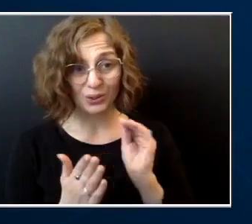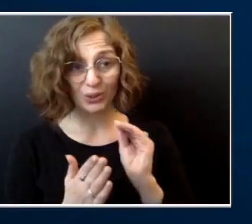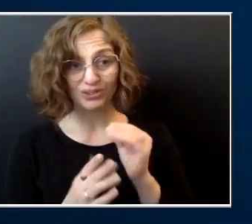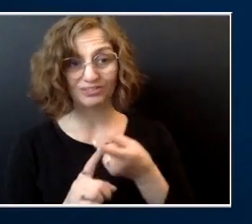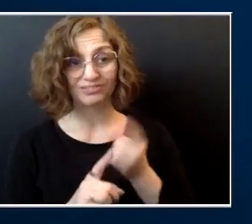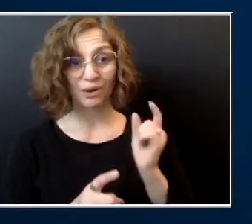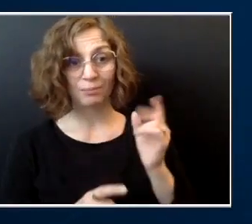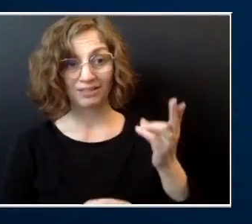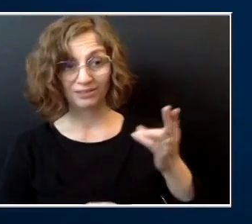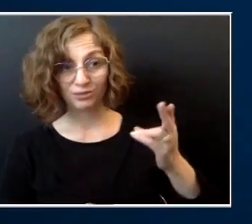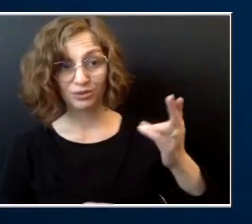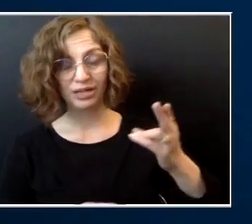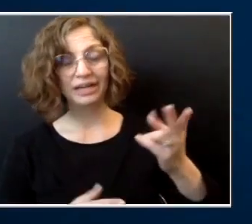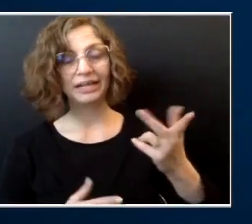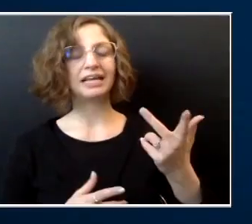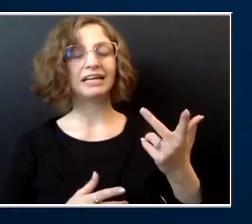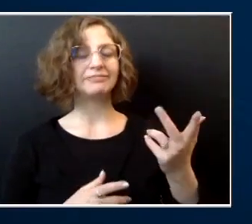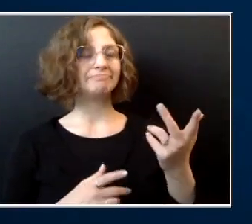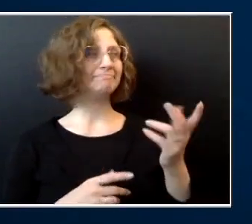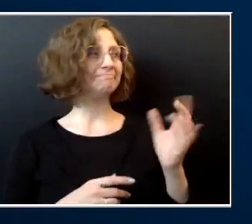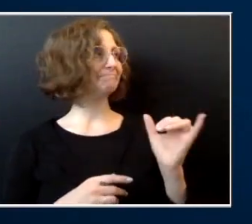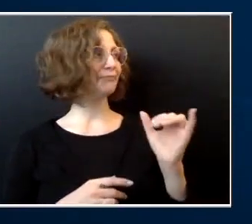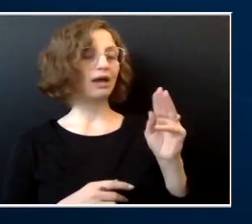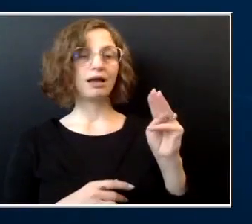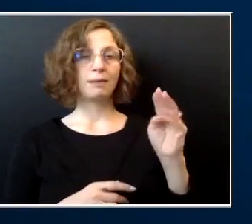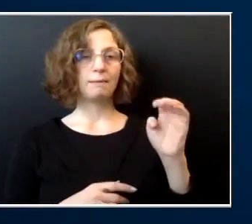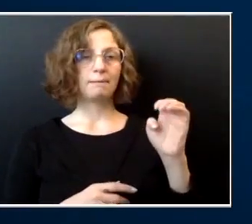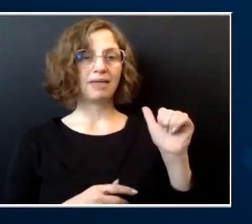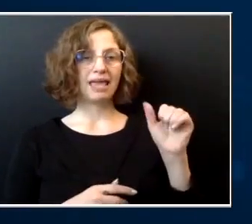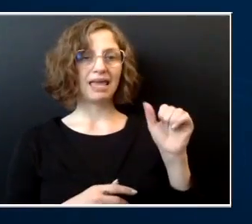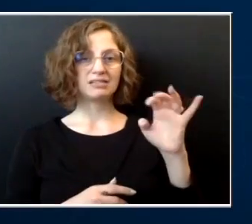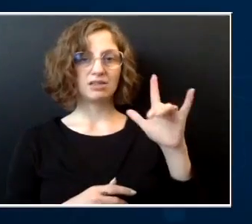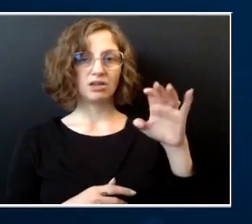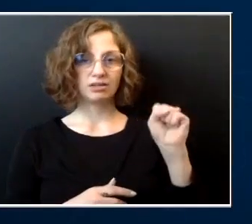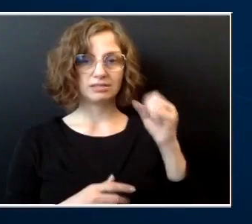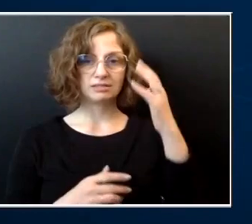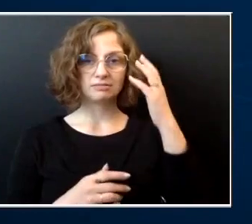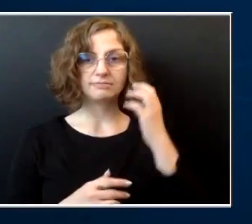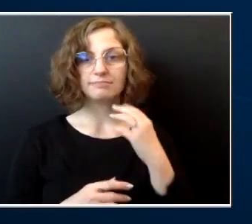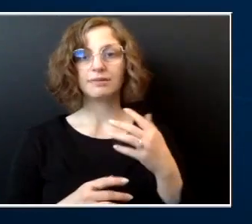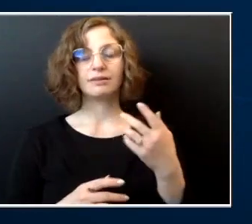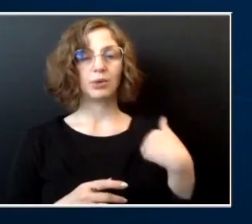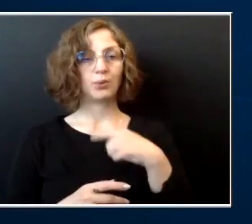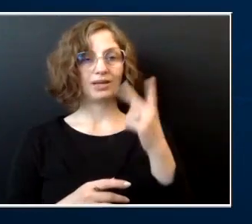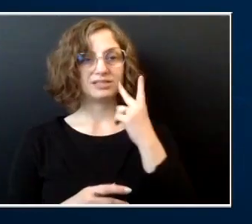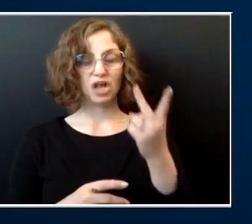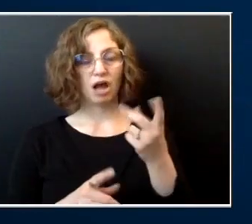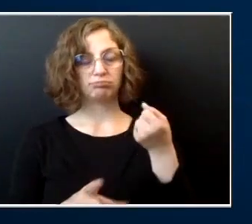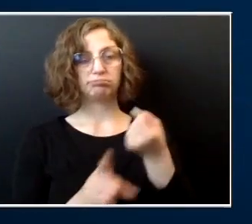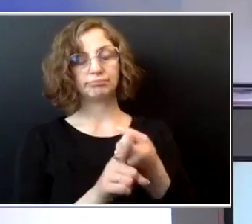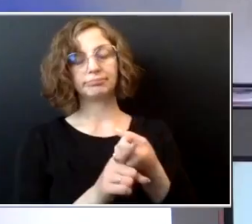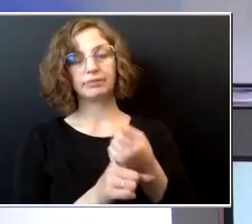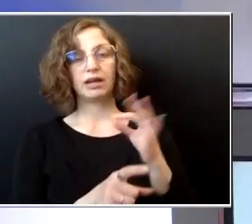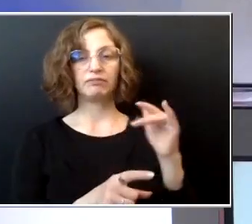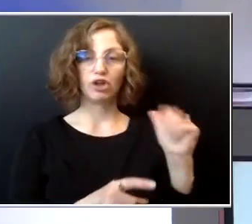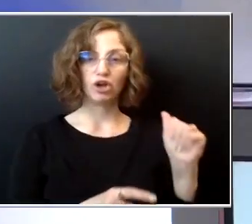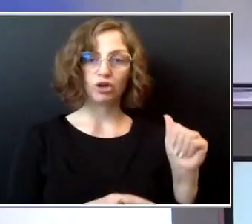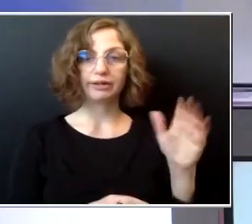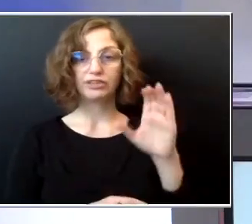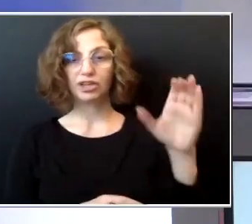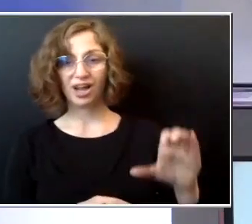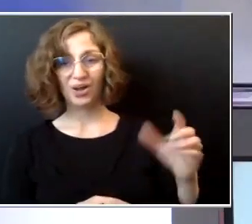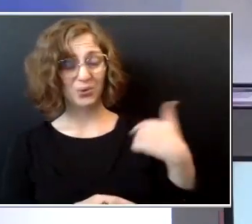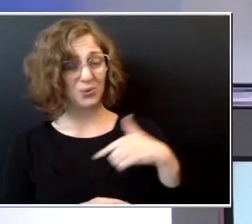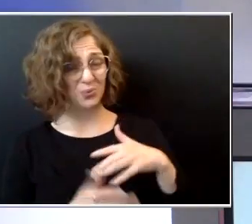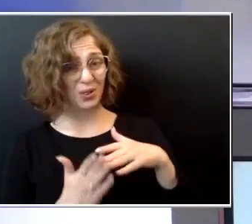Chicago. And he said, have we forgotten our history? Are we doomed to repeat it? Yeah, it's an interesting question. Fortunately, we don't have a wholesale